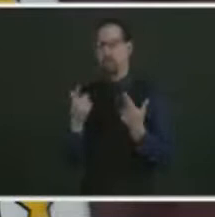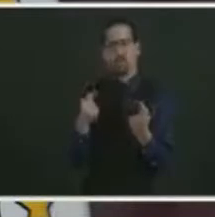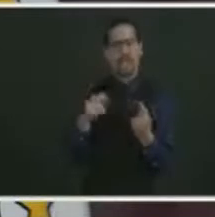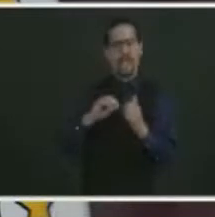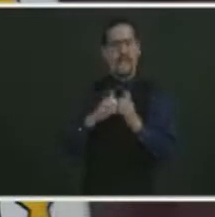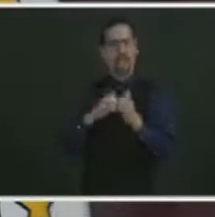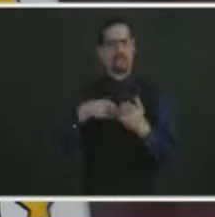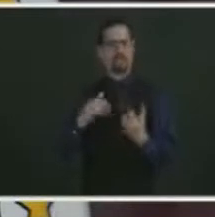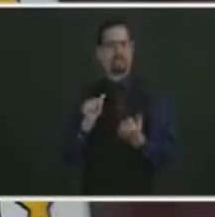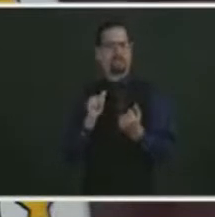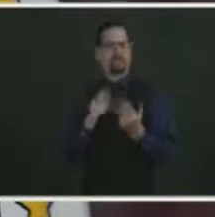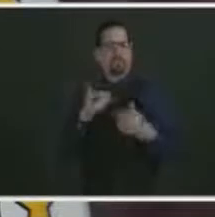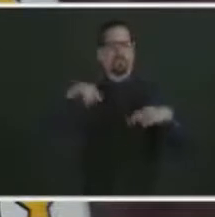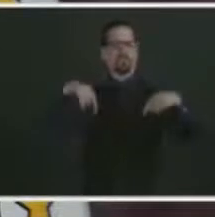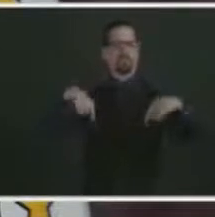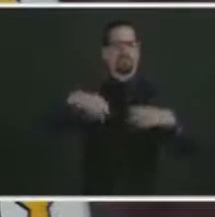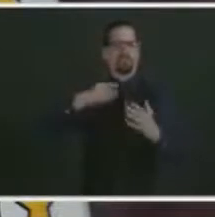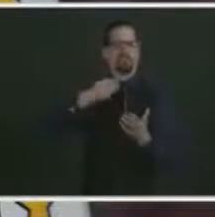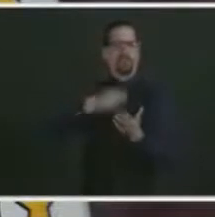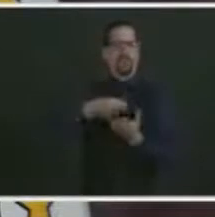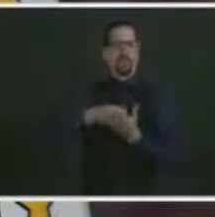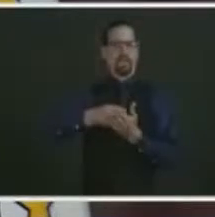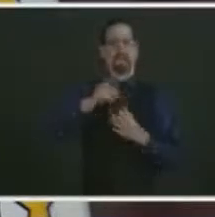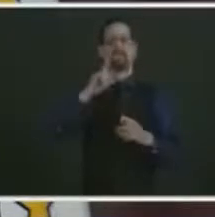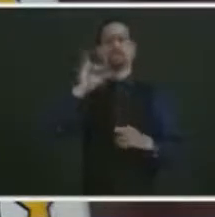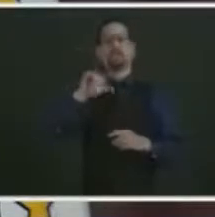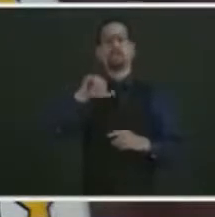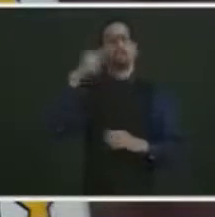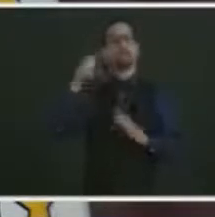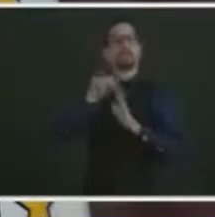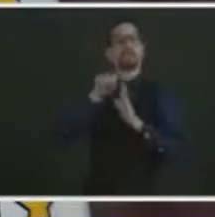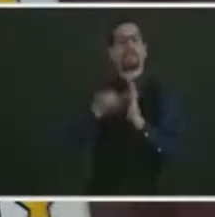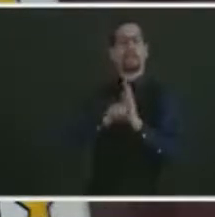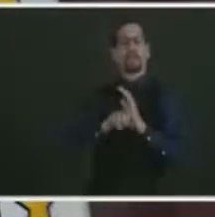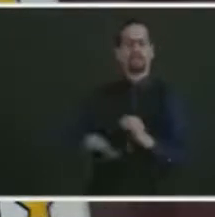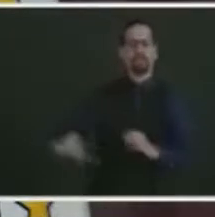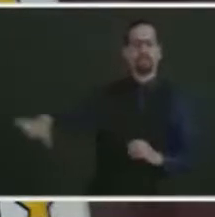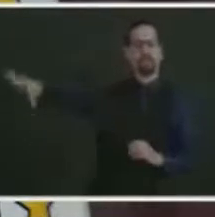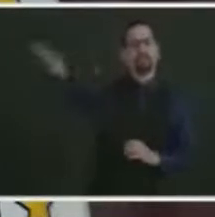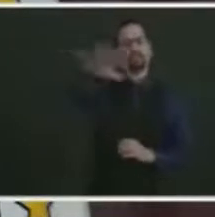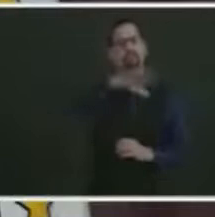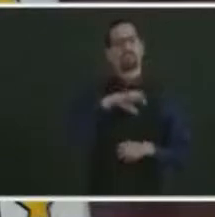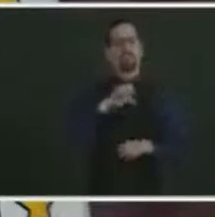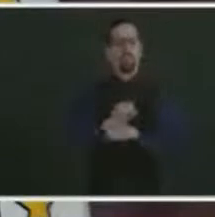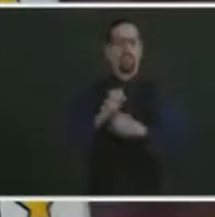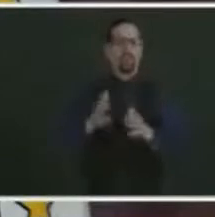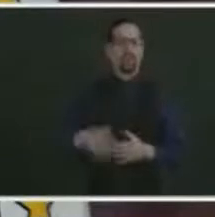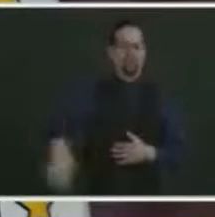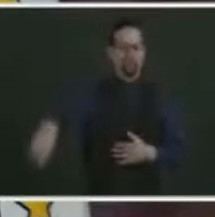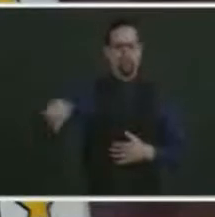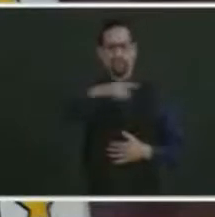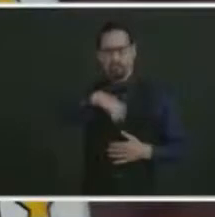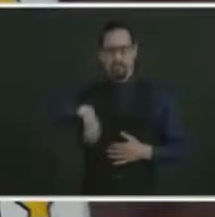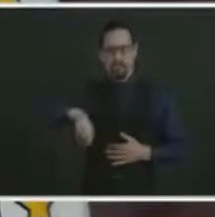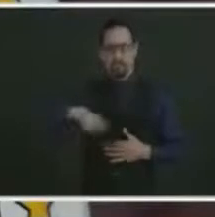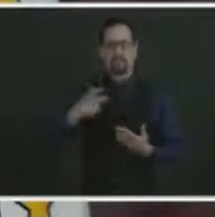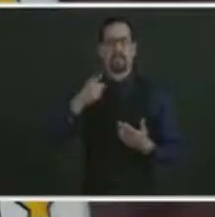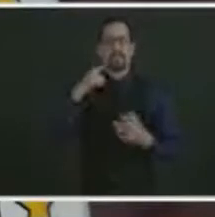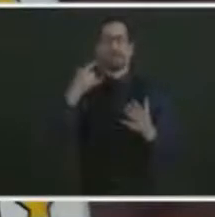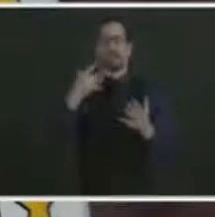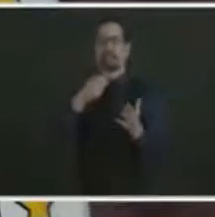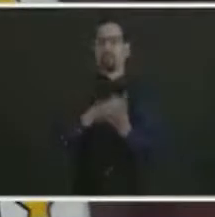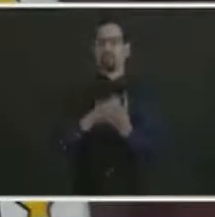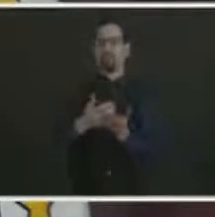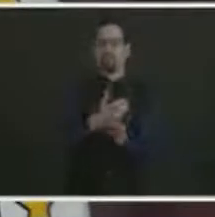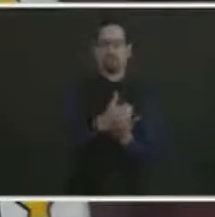workforce. As I've said in the past, the deficit that the state is currently